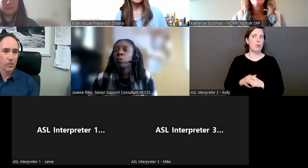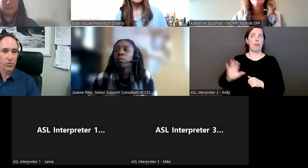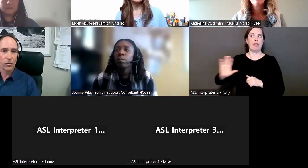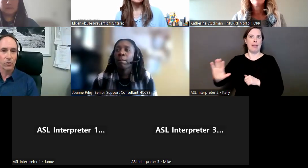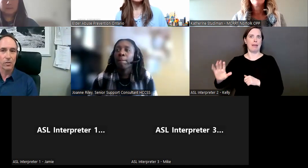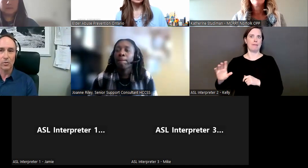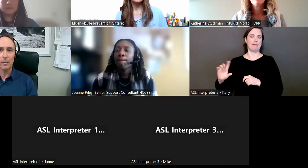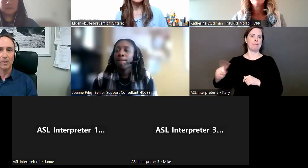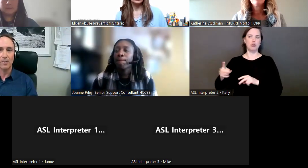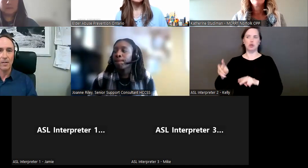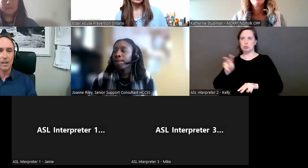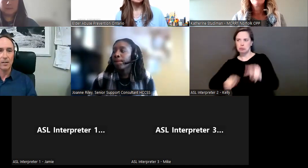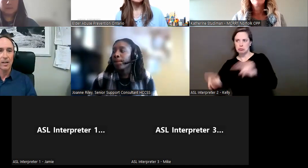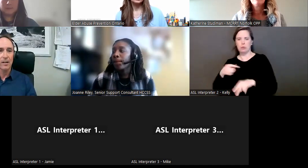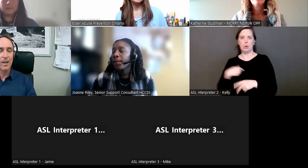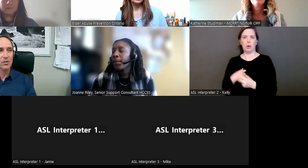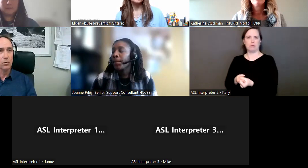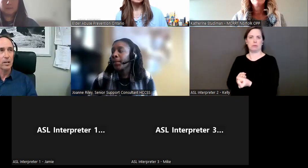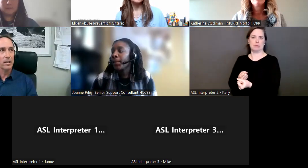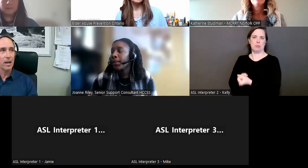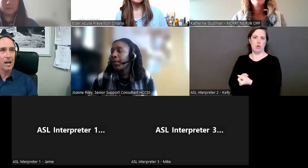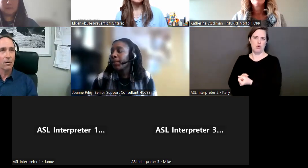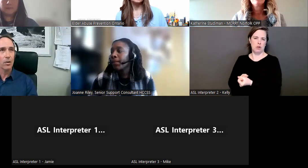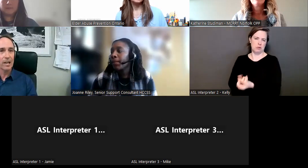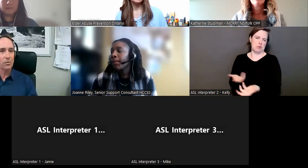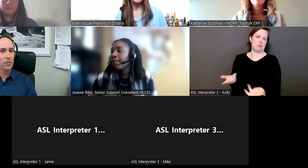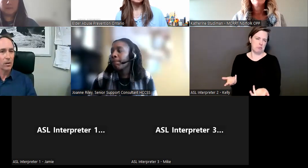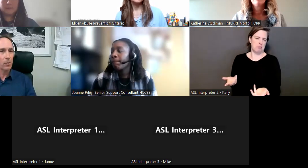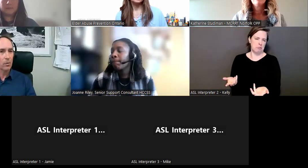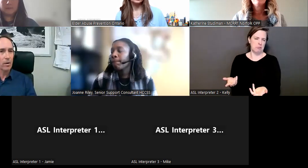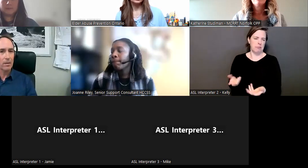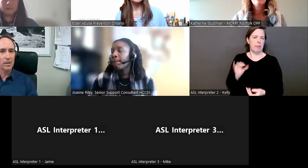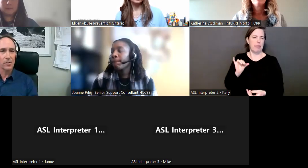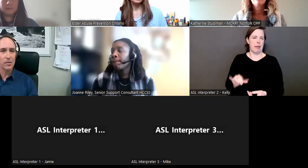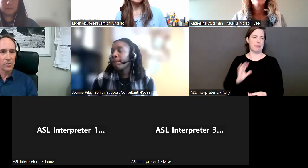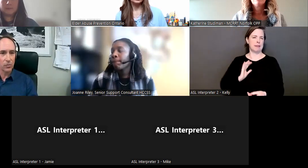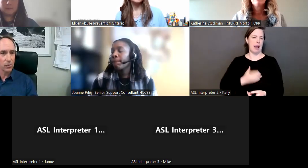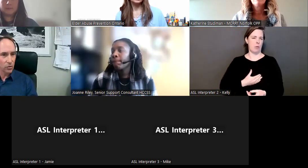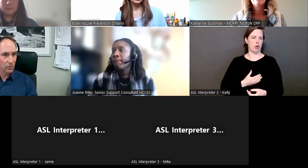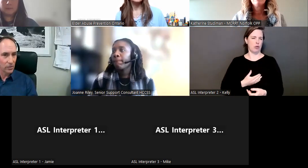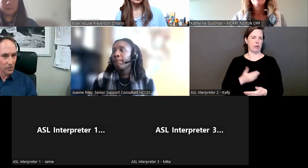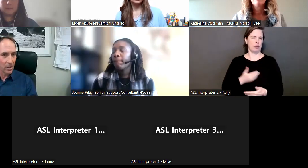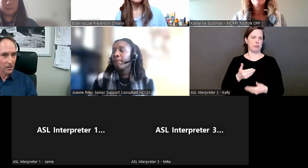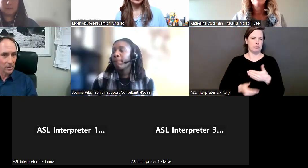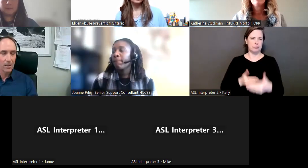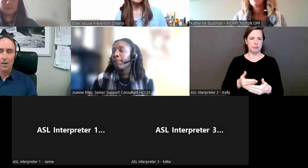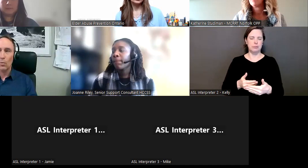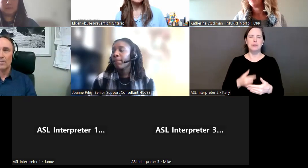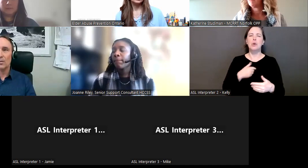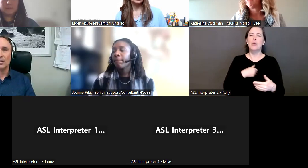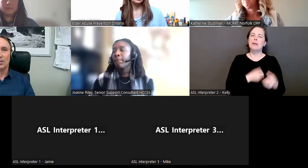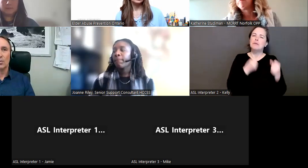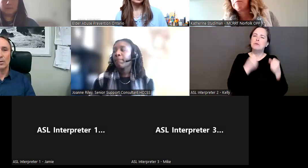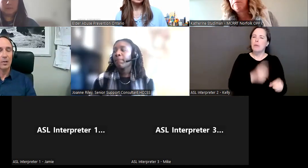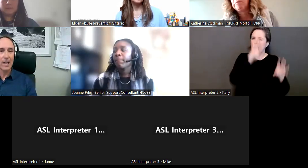a social service perspective. And that's really our lens with our program, is the social service side. when